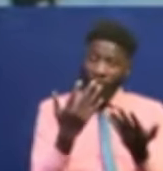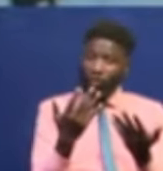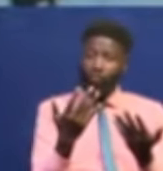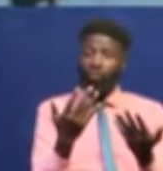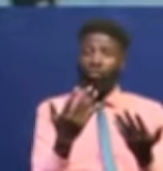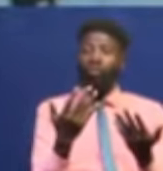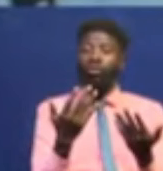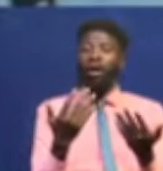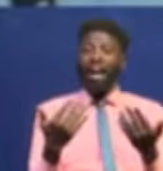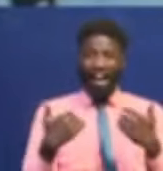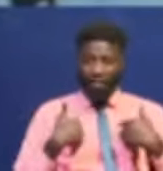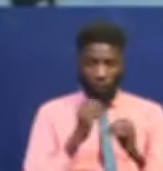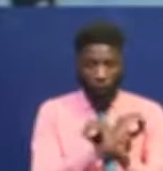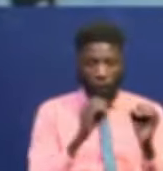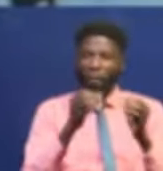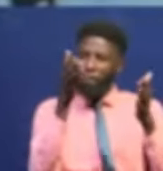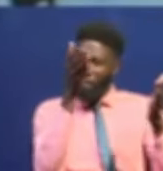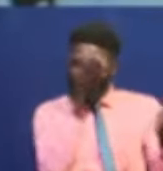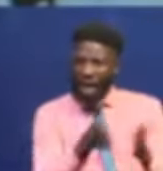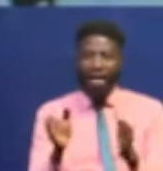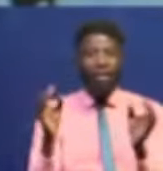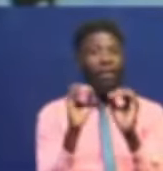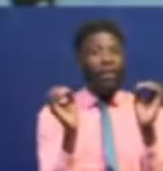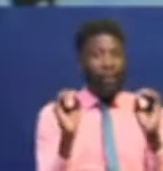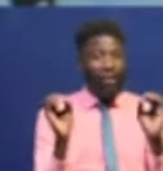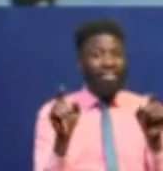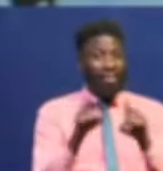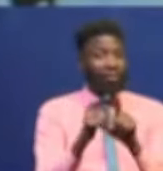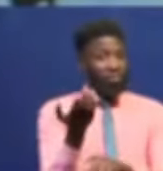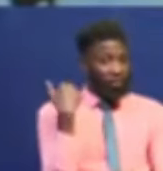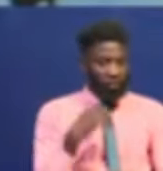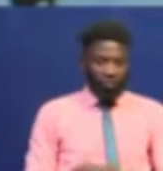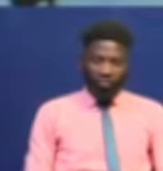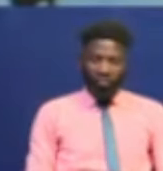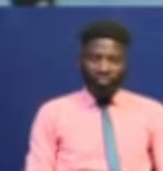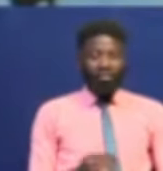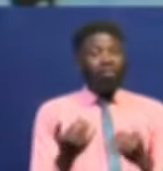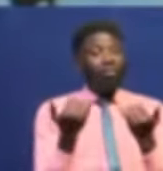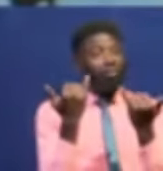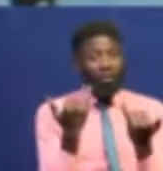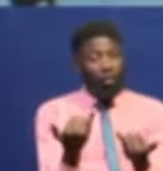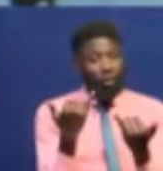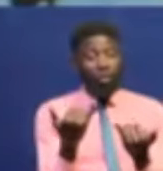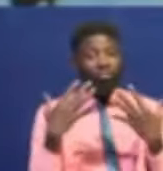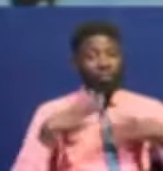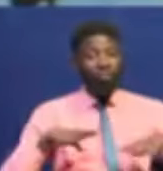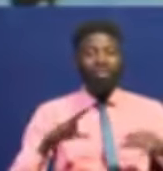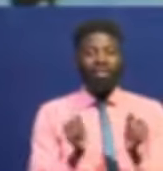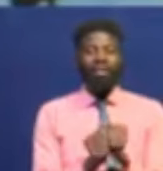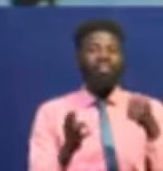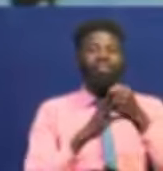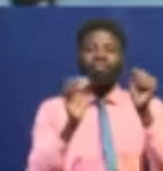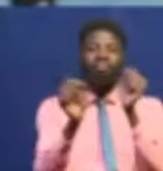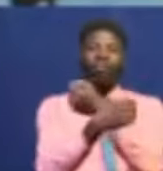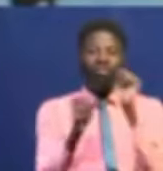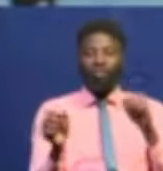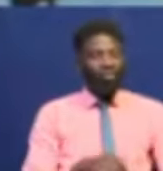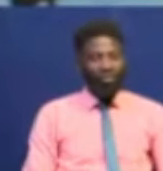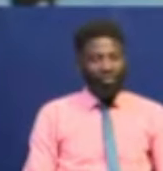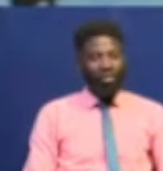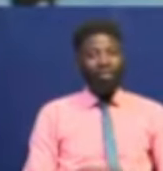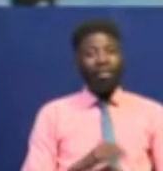prepared in the manner in which we did, we would not be counting 19. We would be counting different